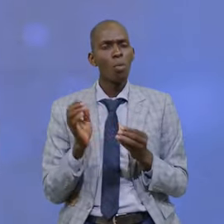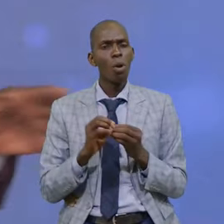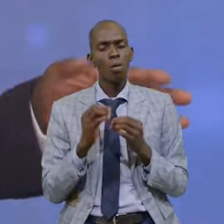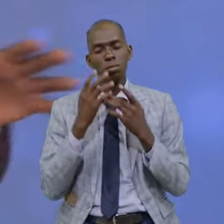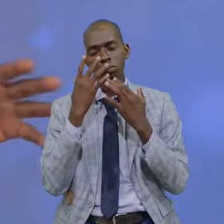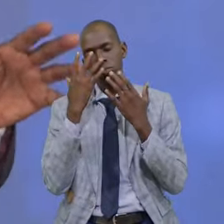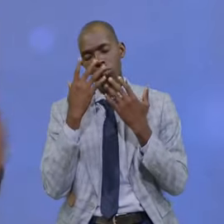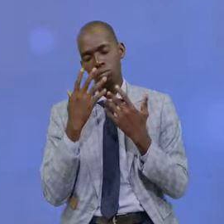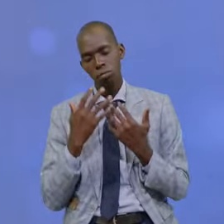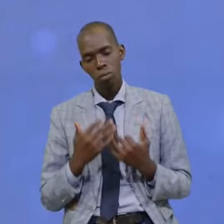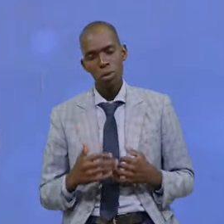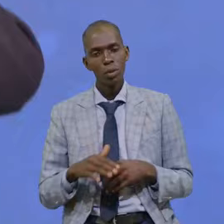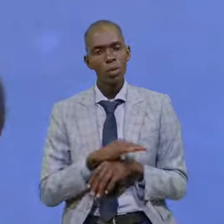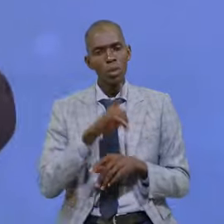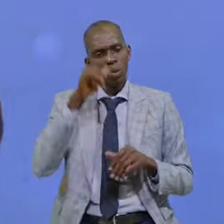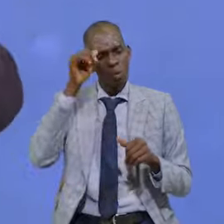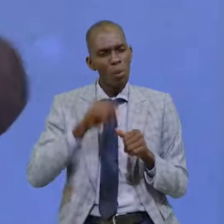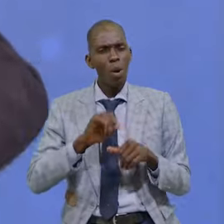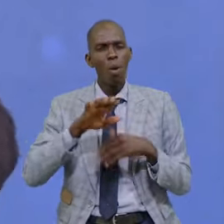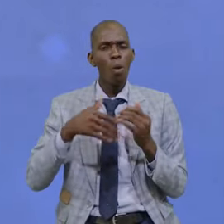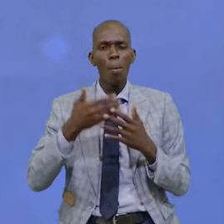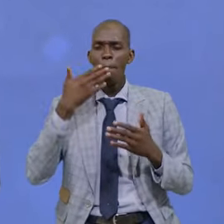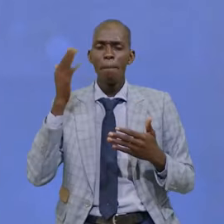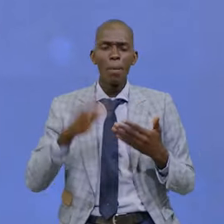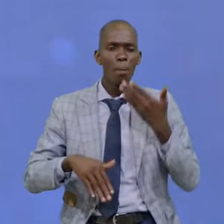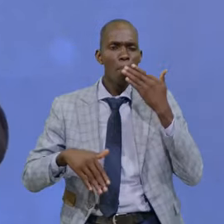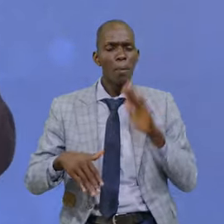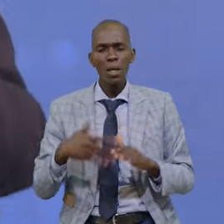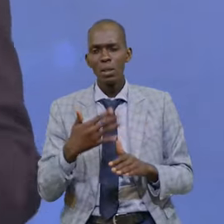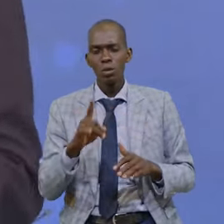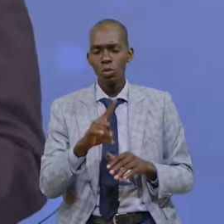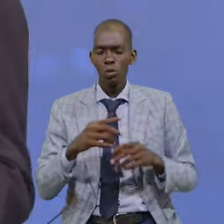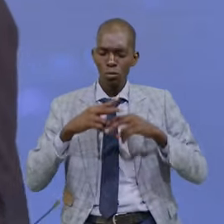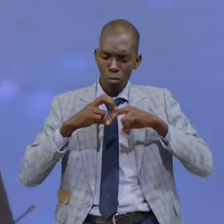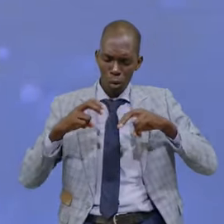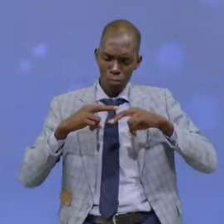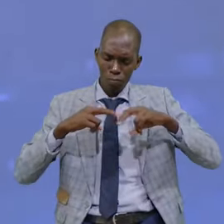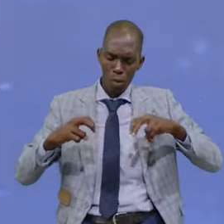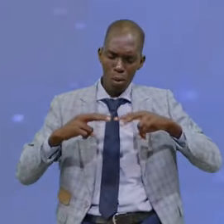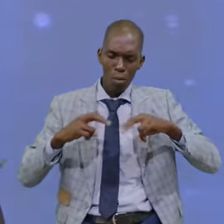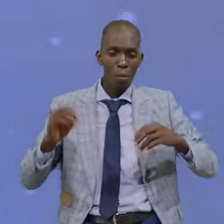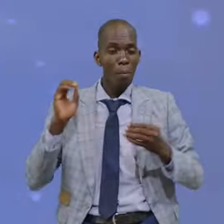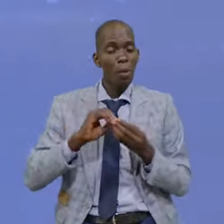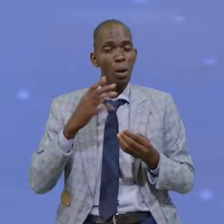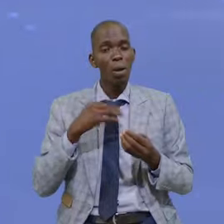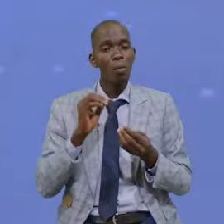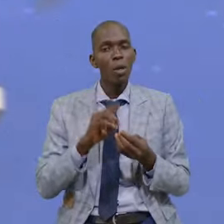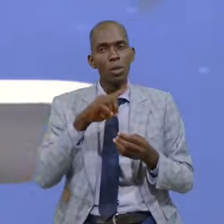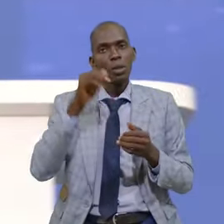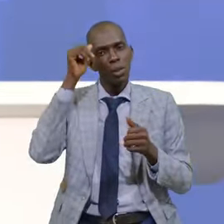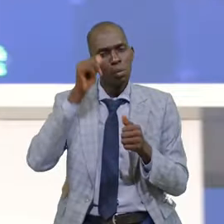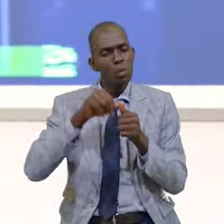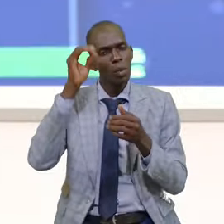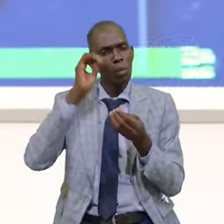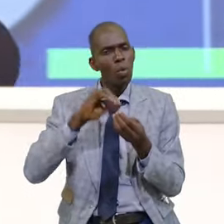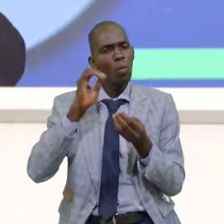remember all the bad things, and you look more and more inside, and you remember all the things that stopped you in the